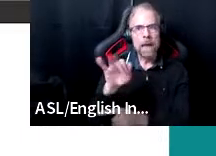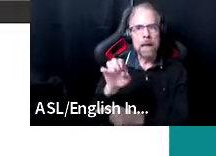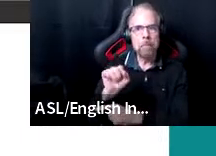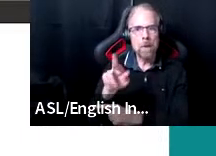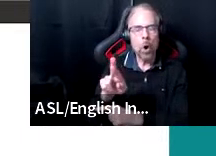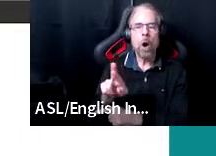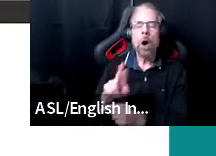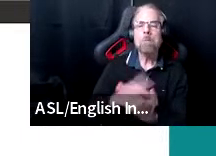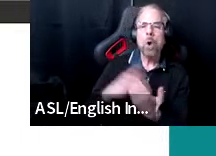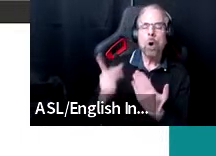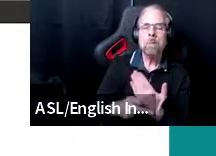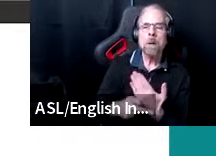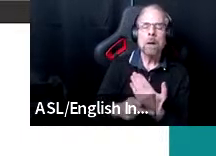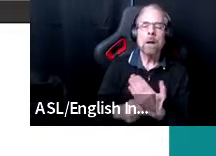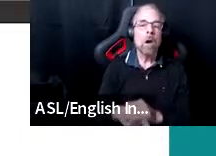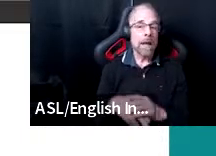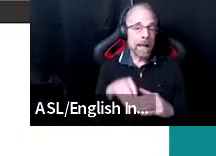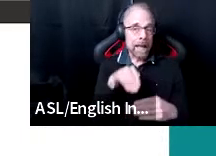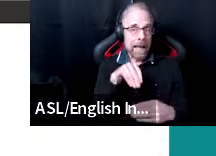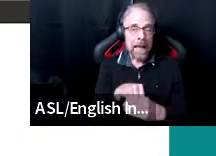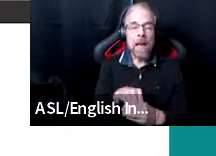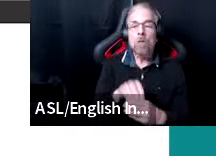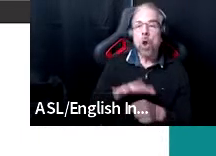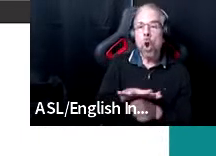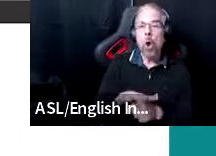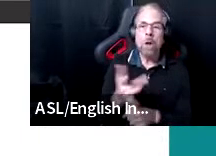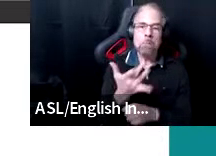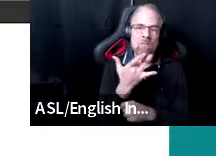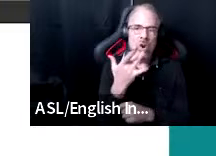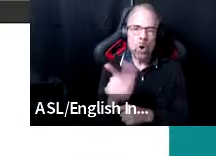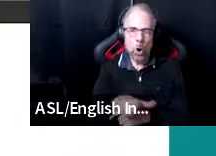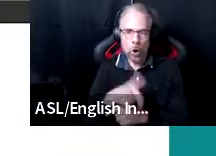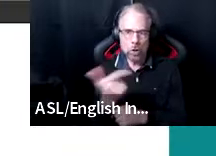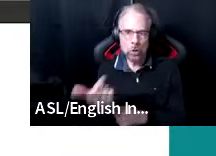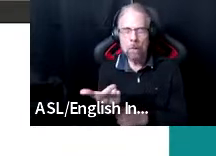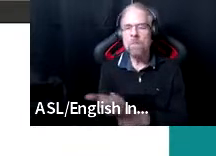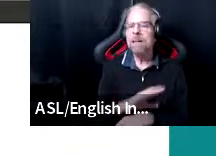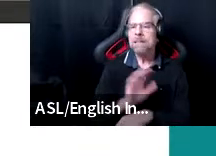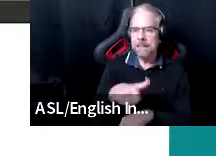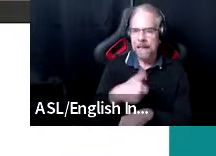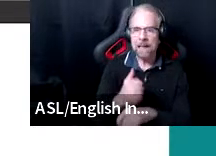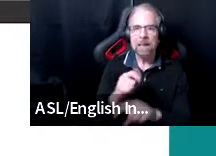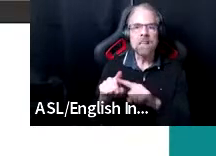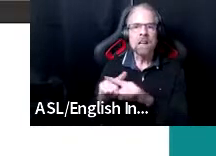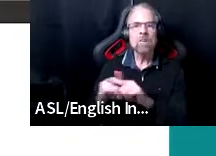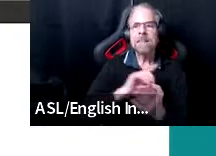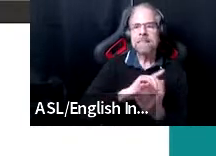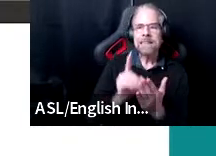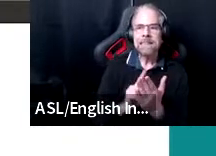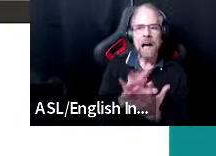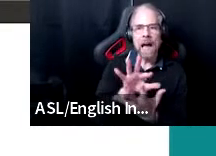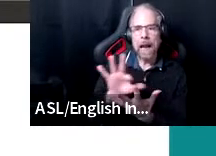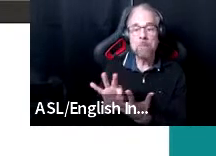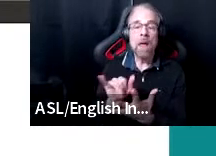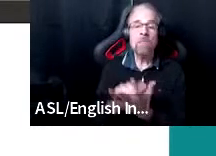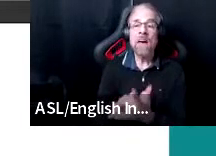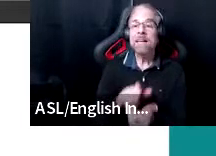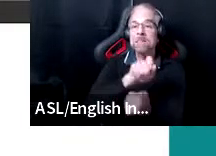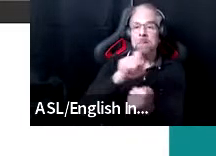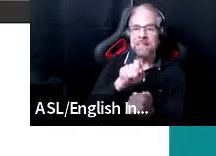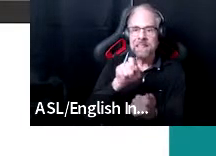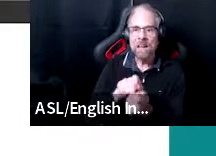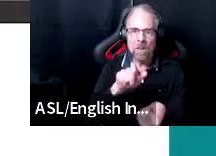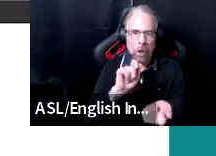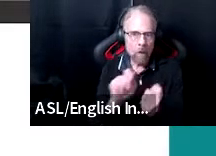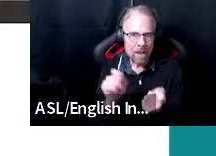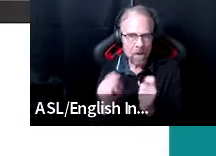also within the modified locally preferred alternative, there's a set of design options. And those would be specific refinements